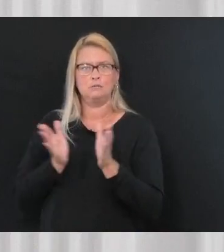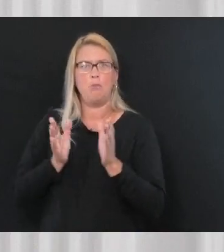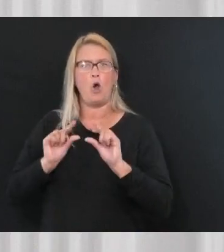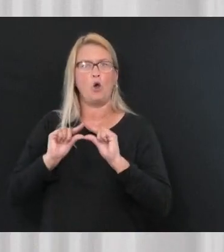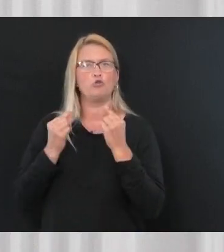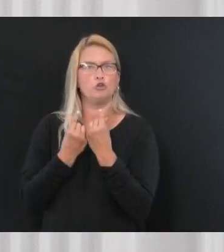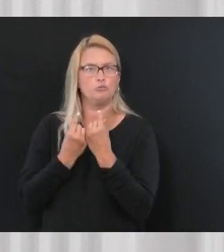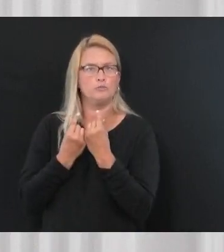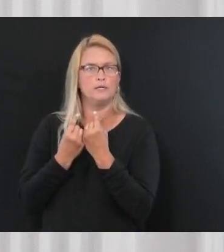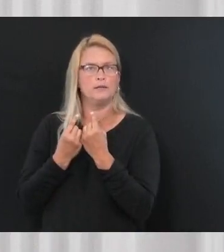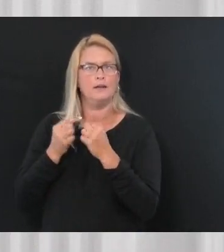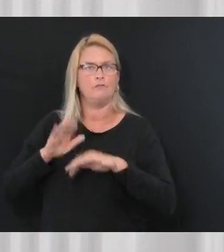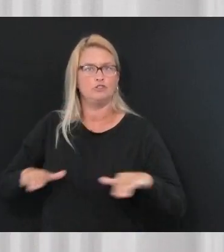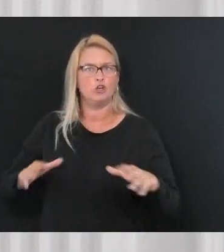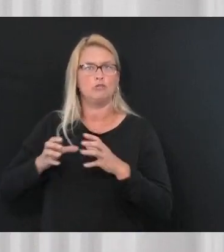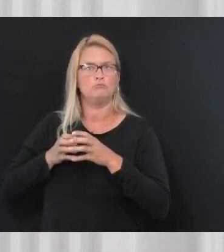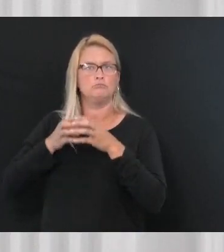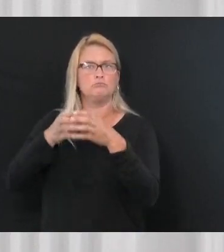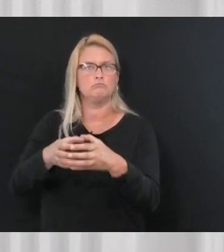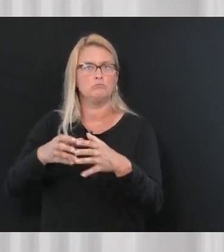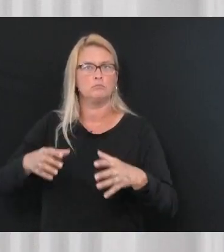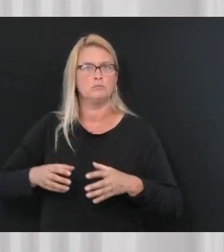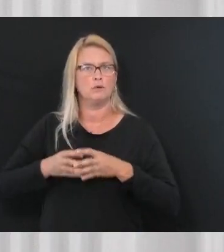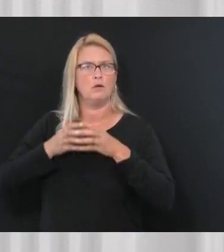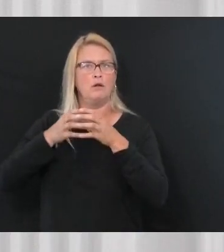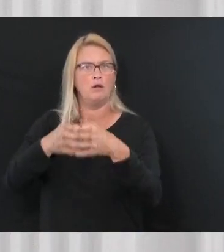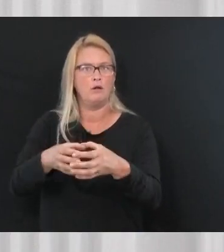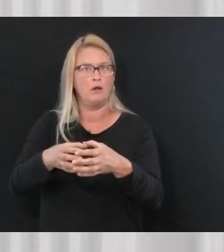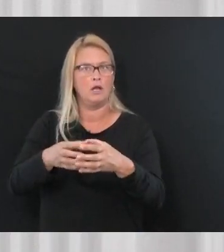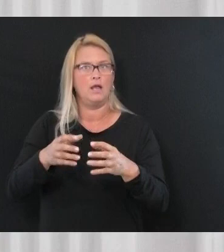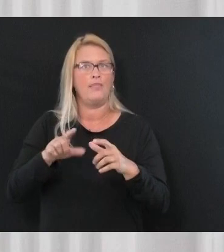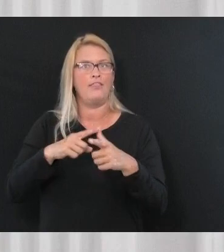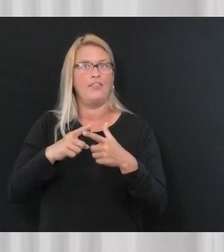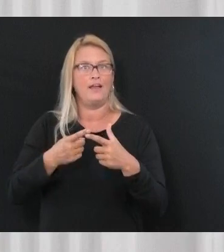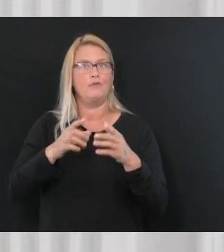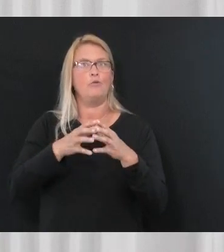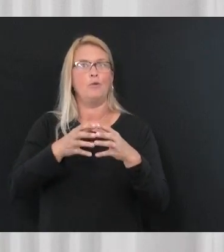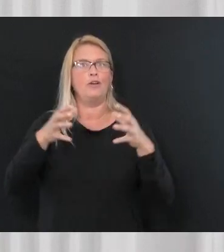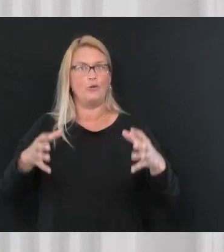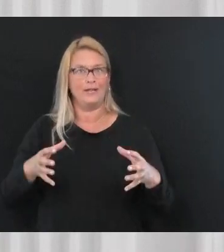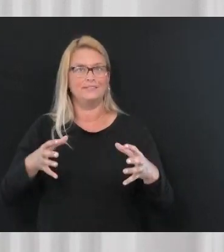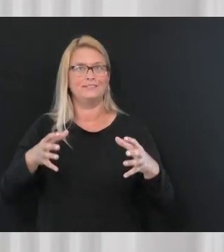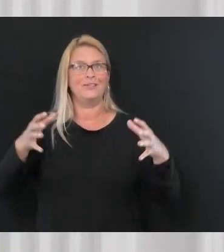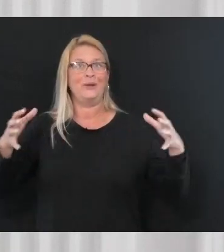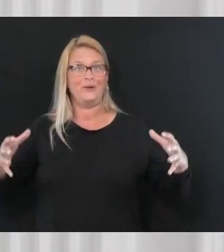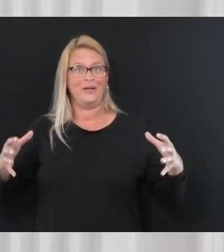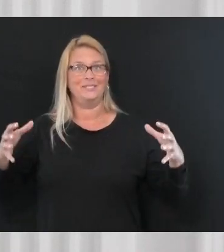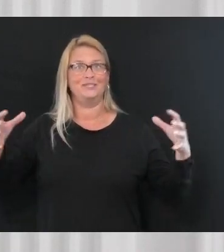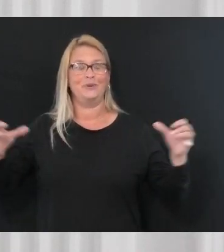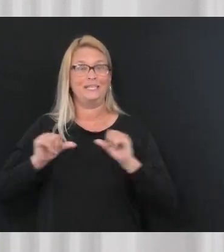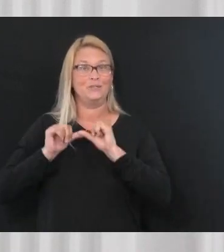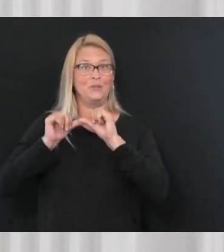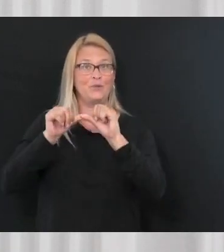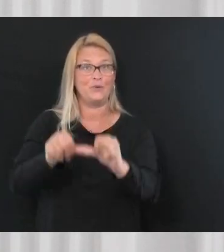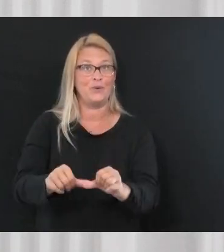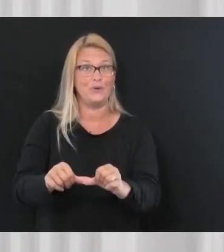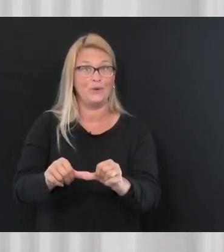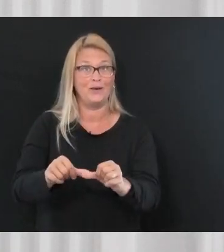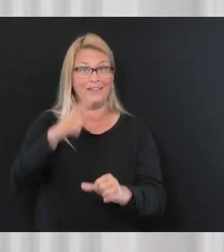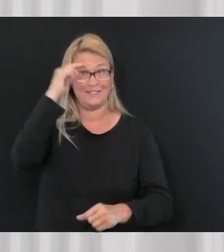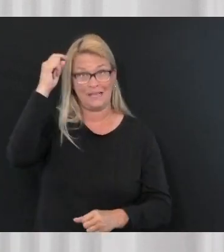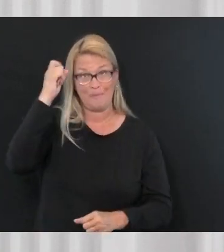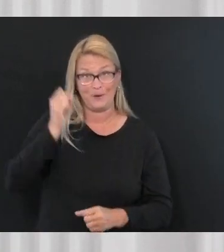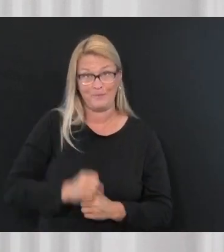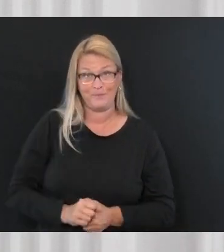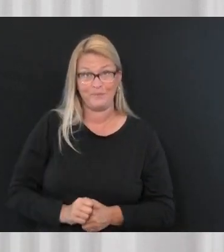small periods of time, and we've increased the length and the intensity throughout the summer. Our coaches